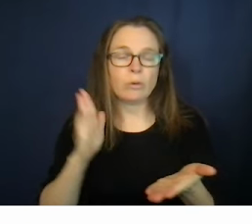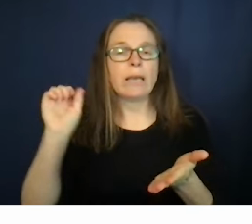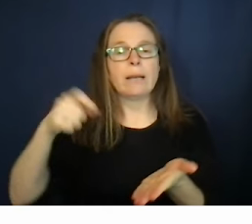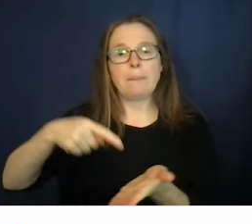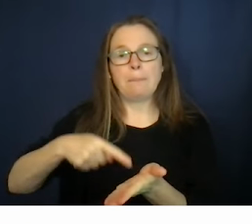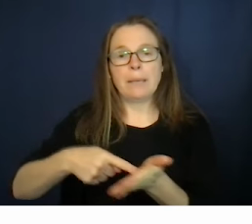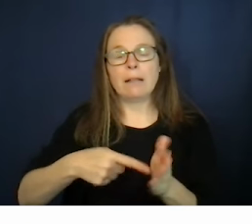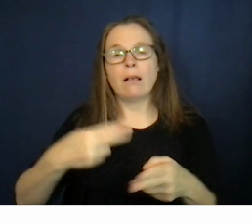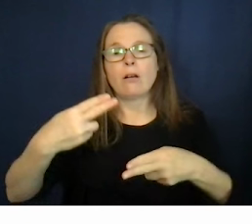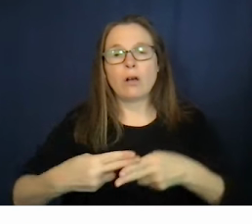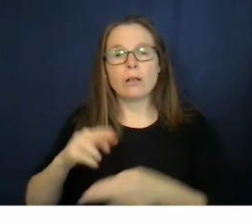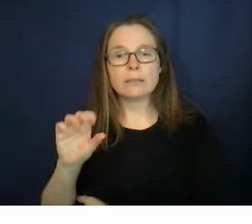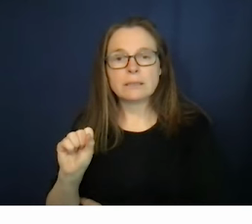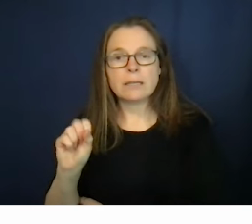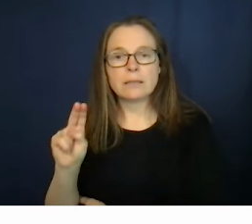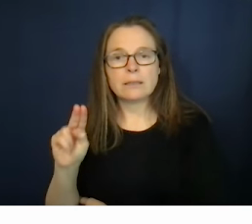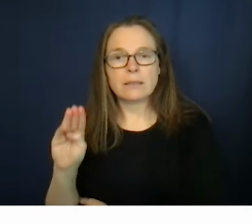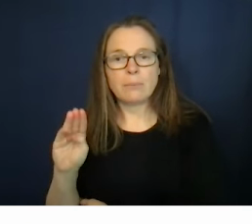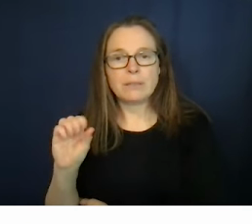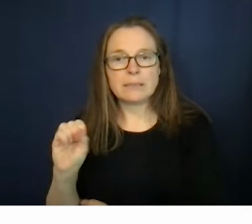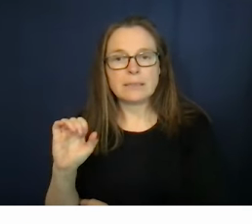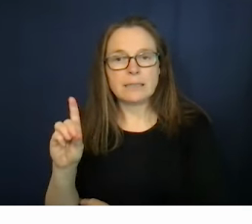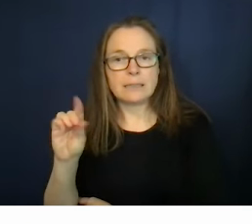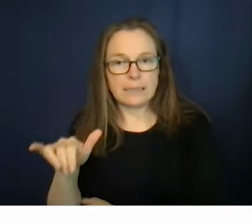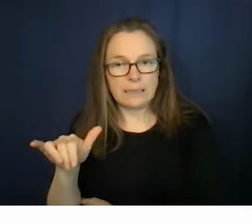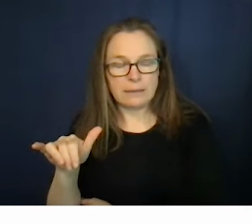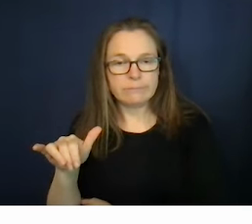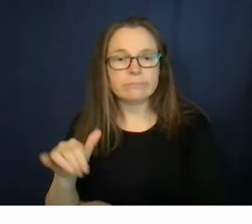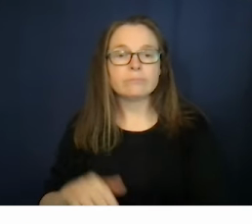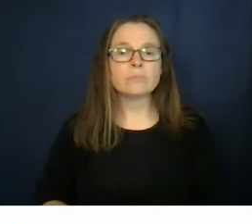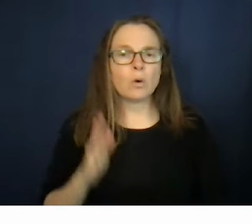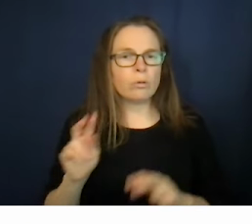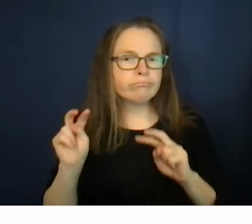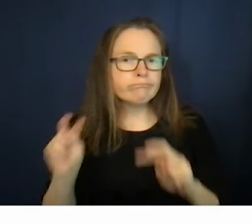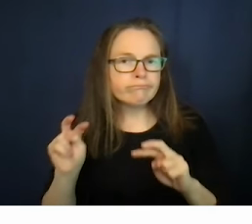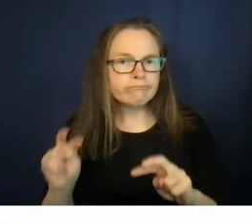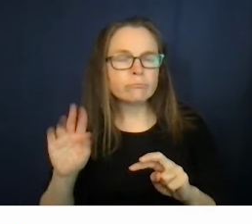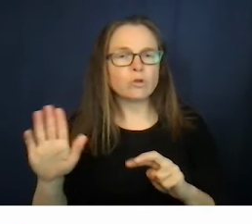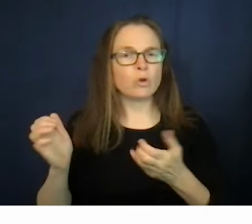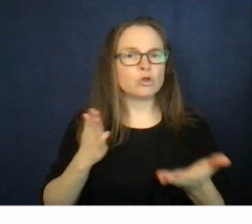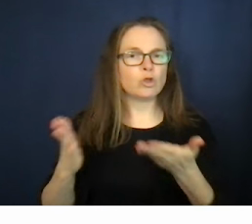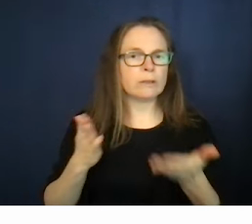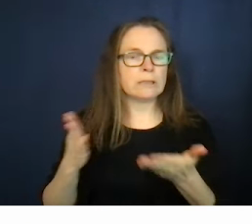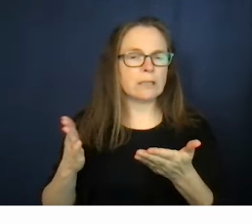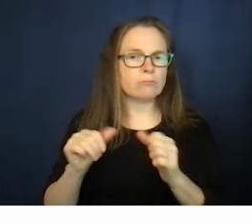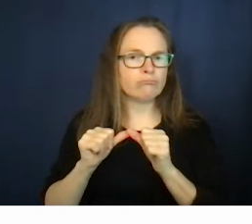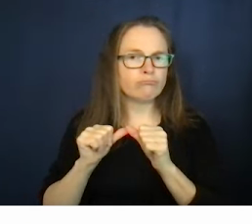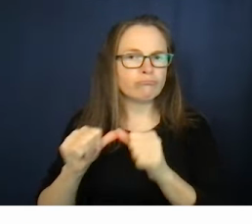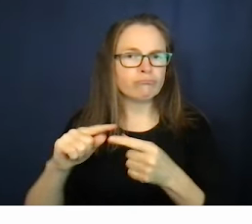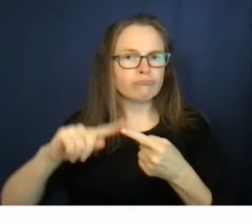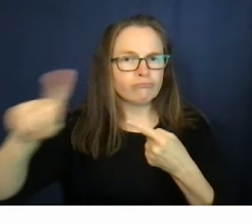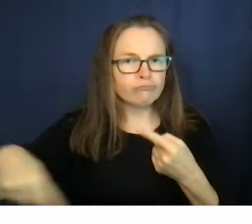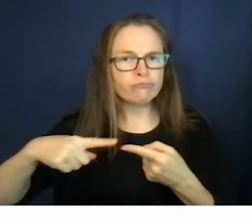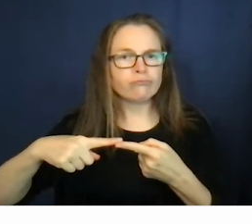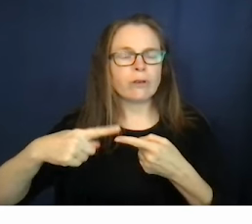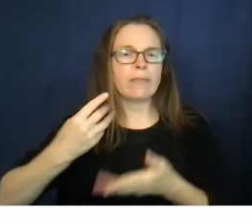subsidy on your invoice. We will monitor the level of service support that you are sustaining throughout the fiscal year and the number